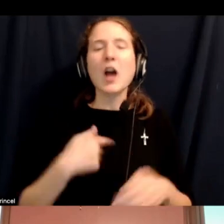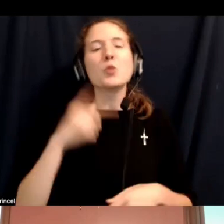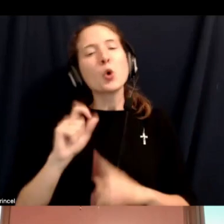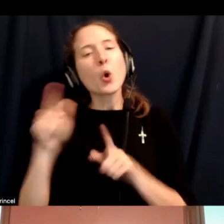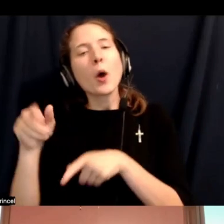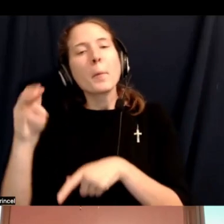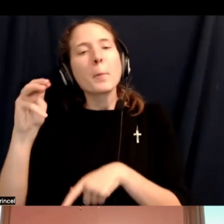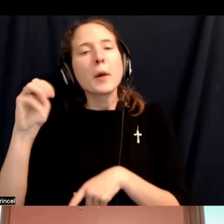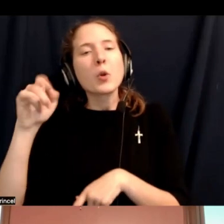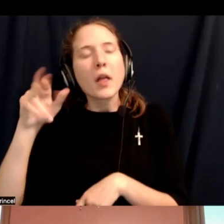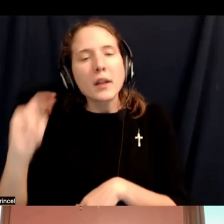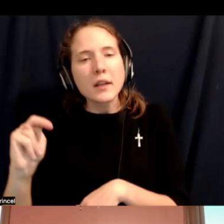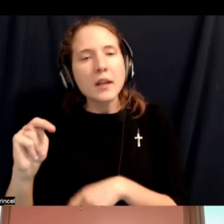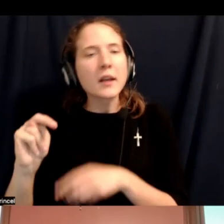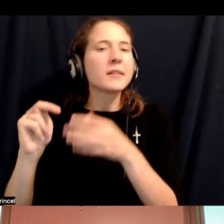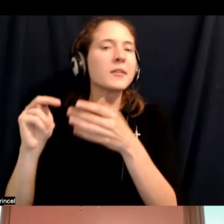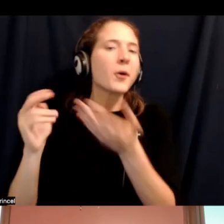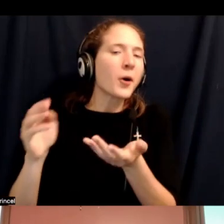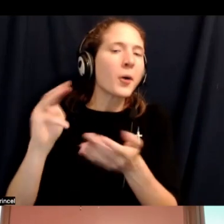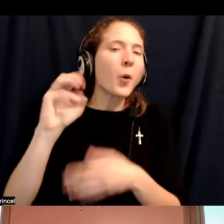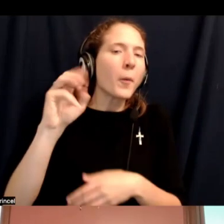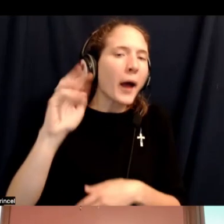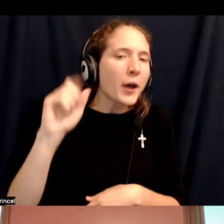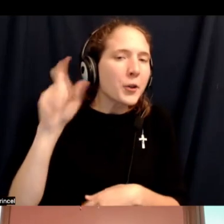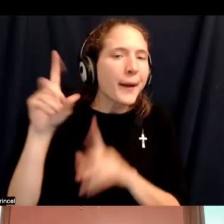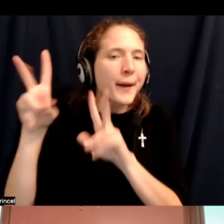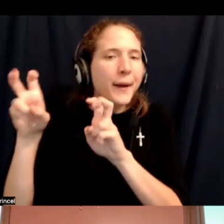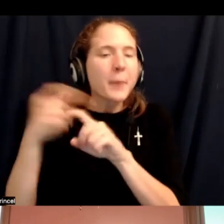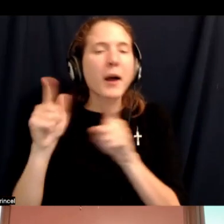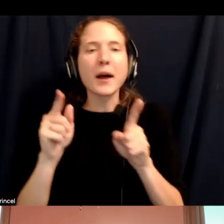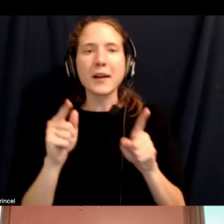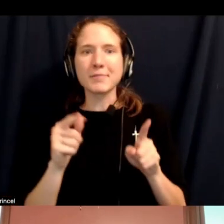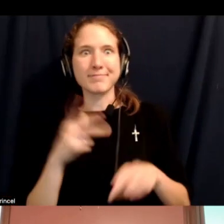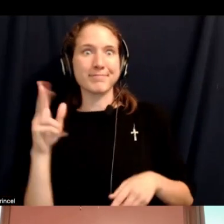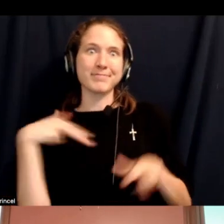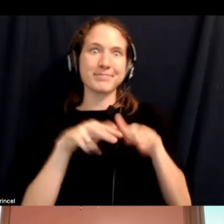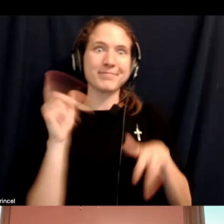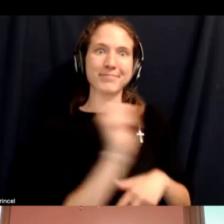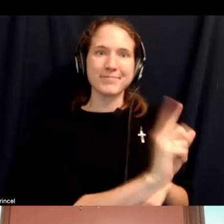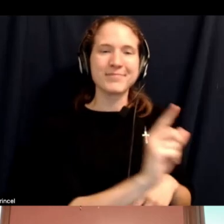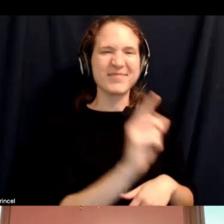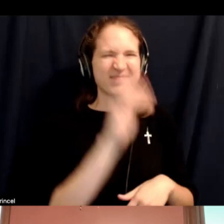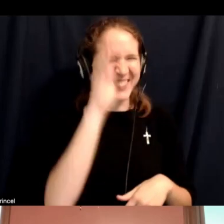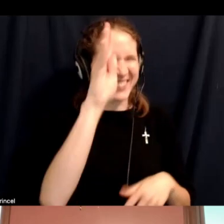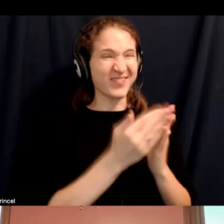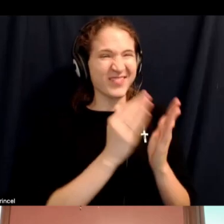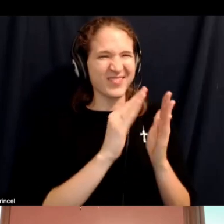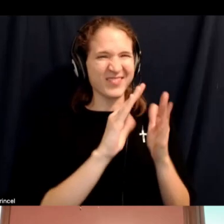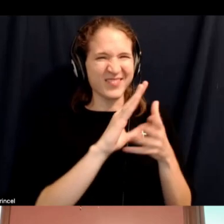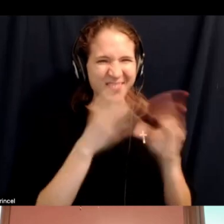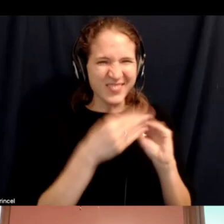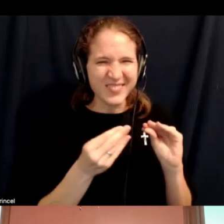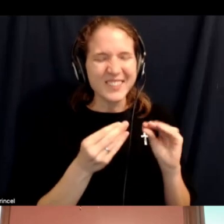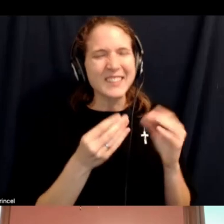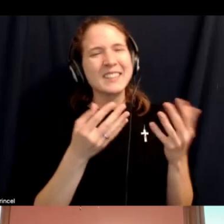somehow my feet took me to the nearest bookstore. And so I started writing fiction for the first time since I'd been on the literary magazine in